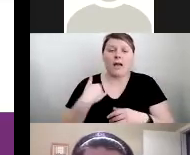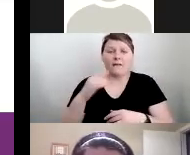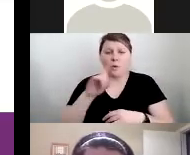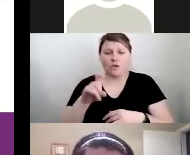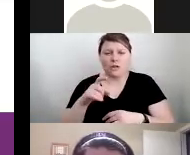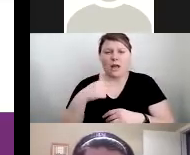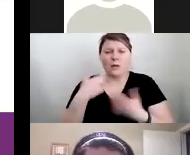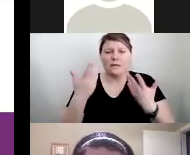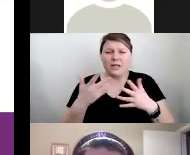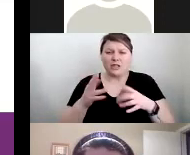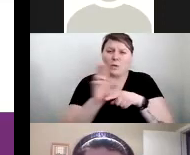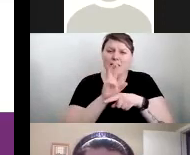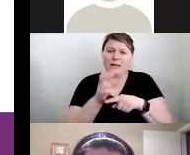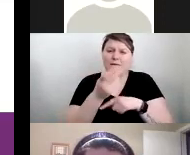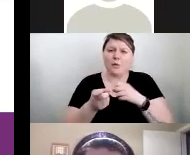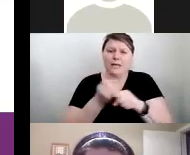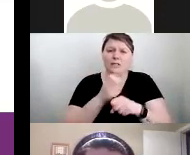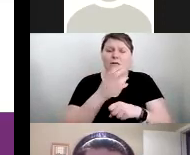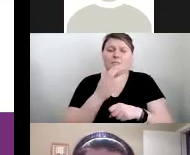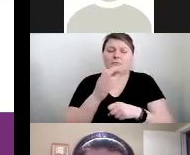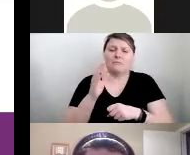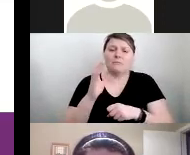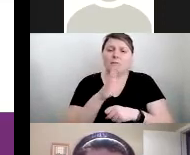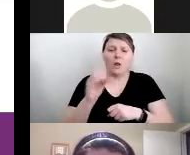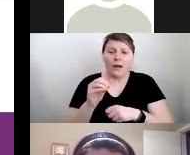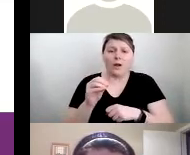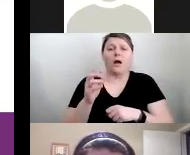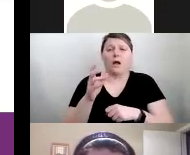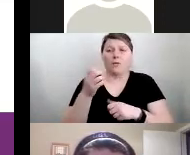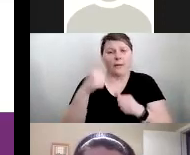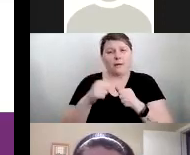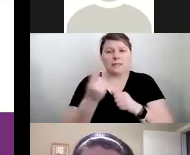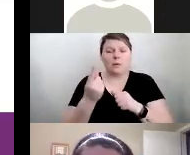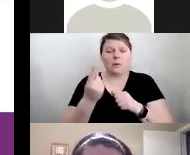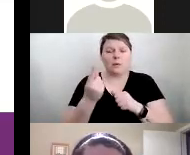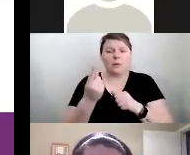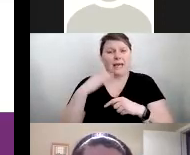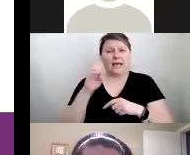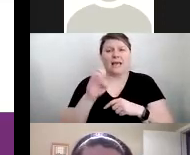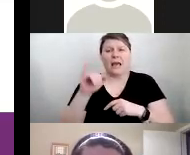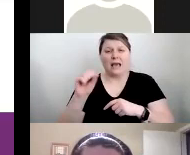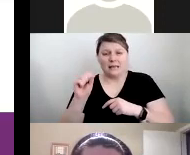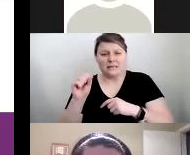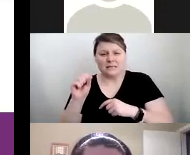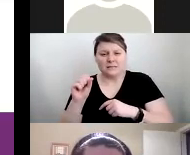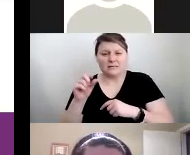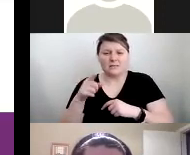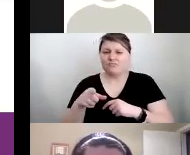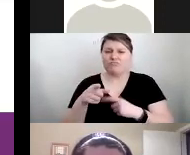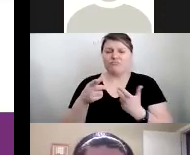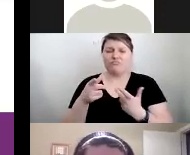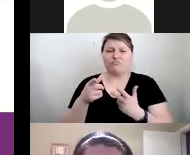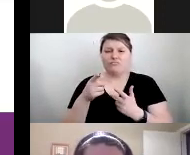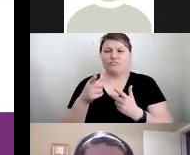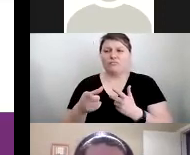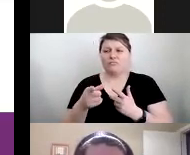finishing residency a few years ago in Colorado, I remember a fellow was applying to EIS and said that you don't have like final say